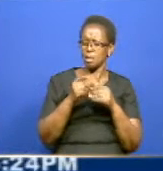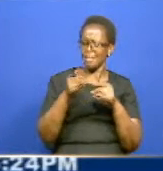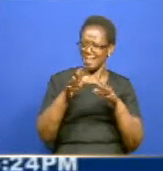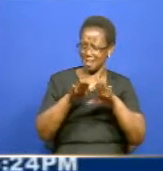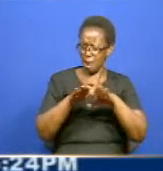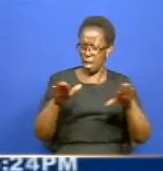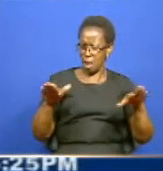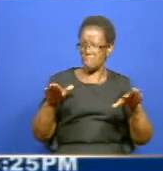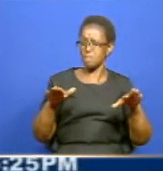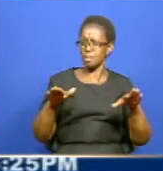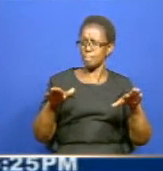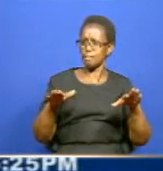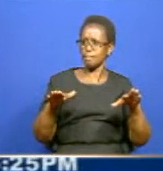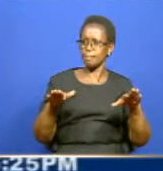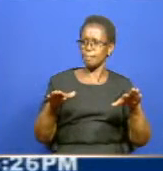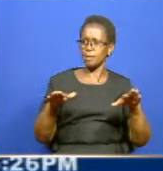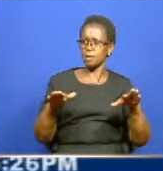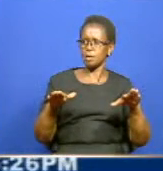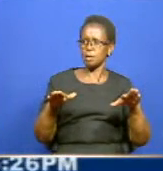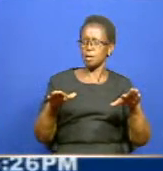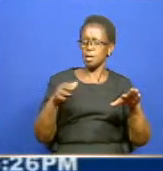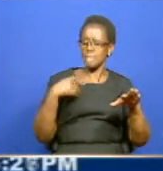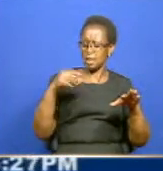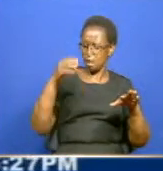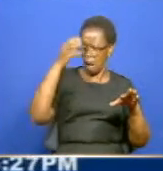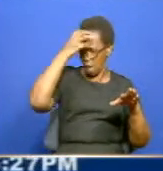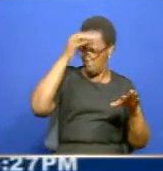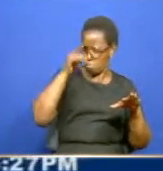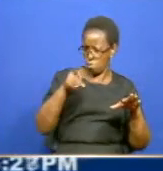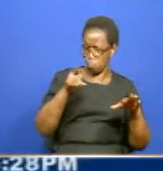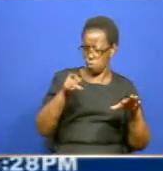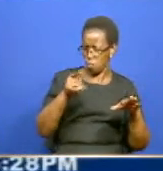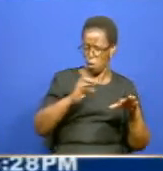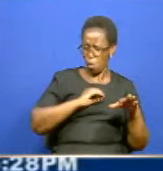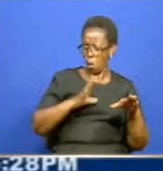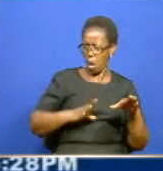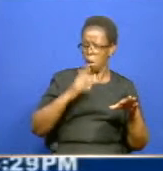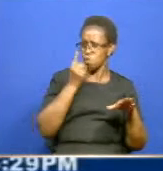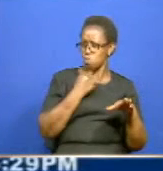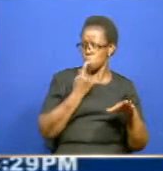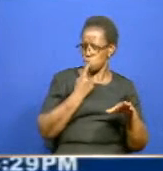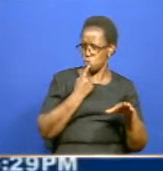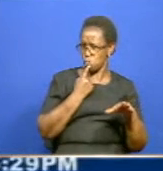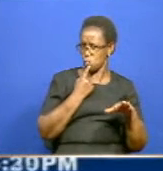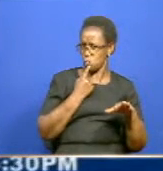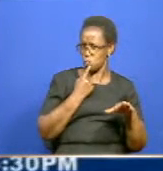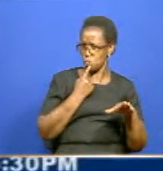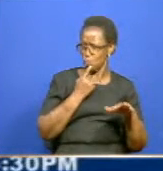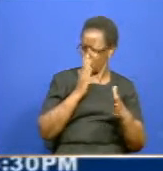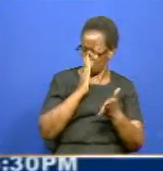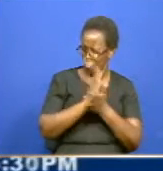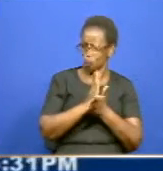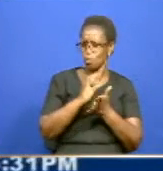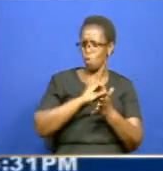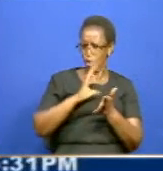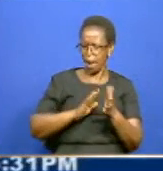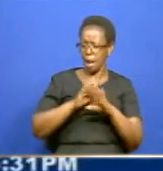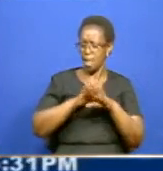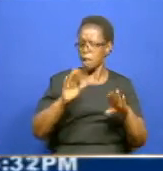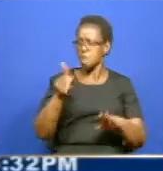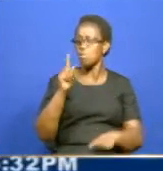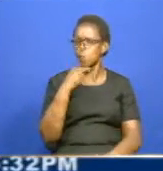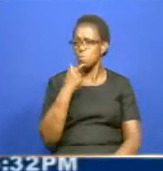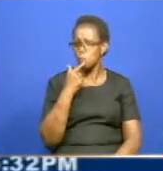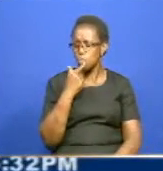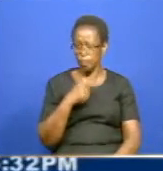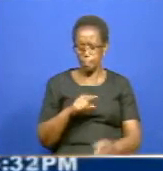land in Idabo area, Lamu County, and state the genuine owners of the said parcel of land. Secondly,